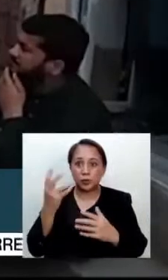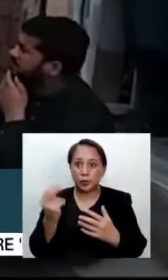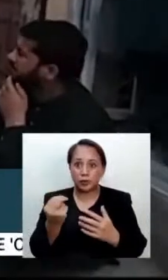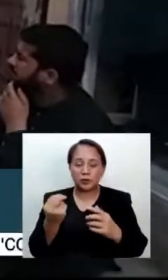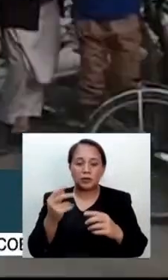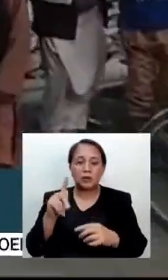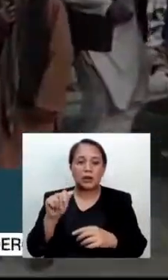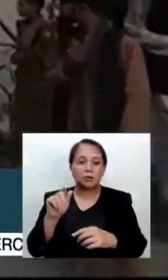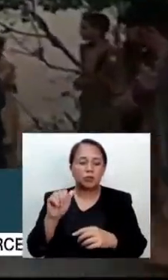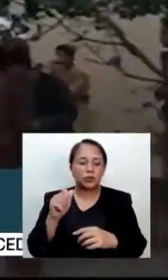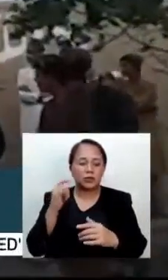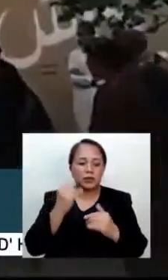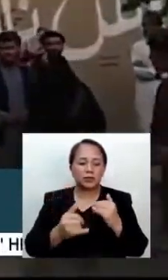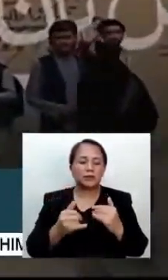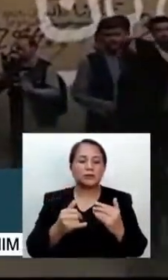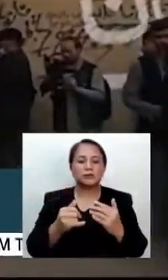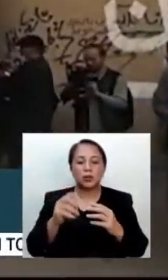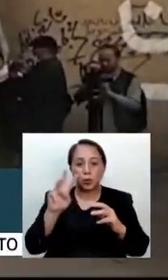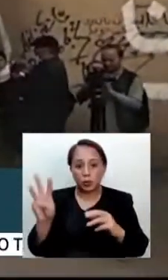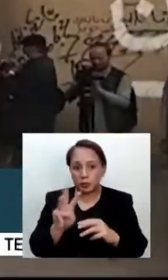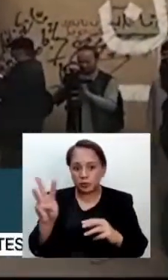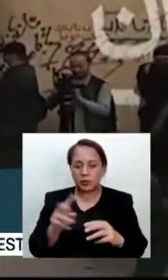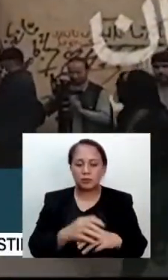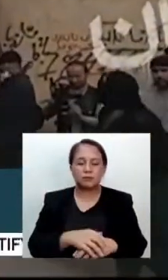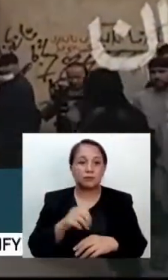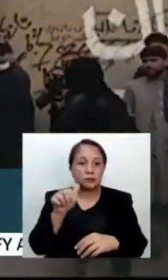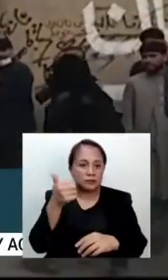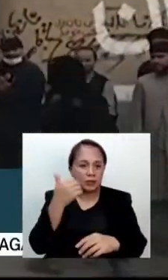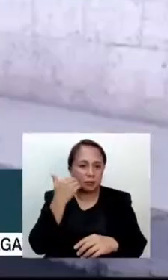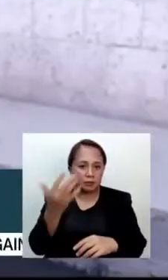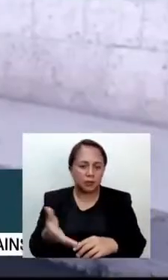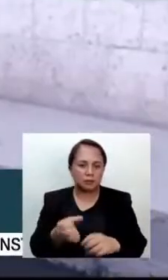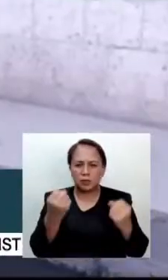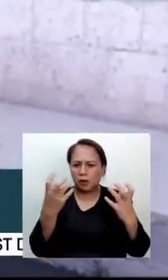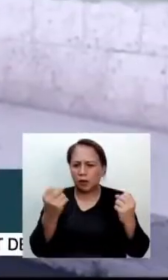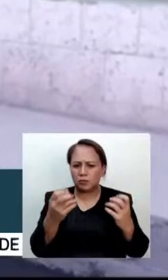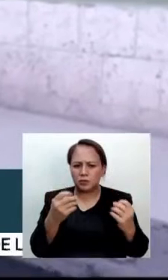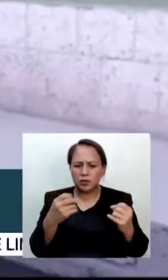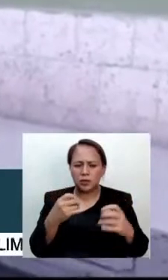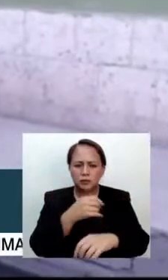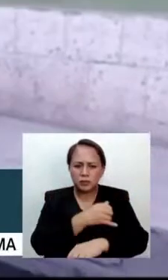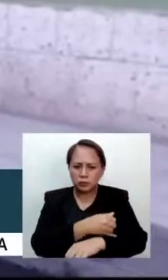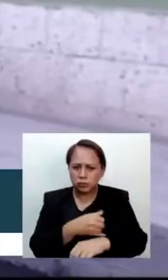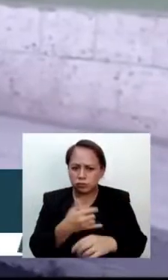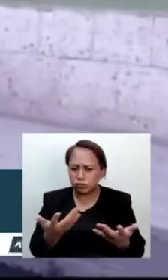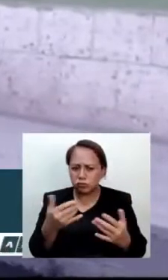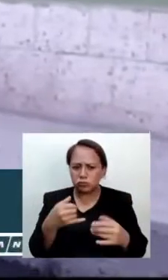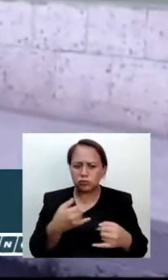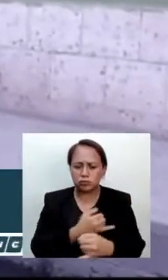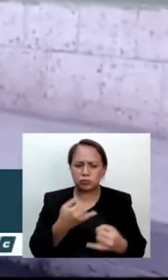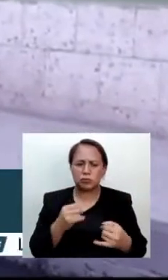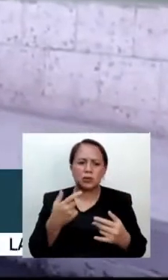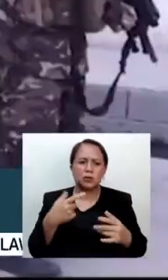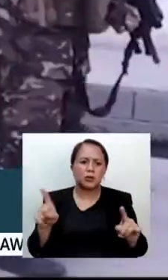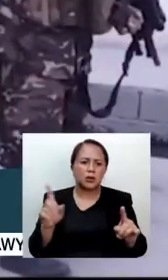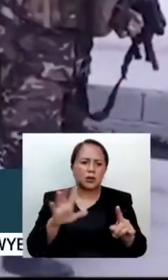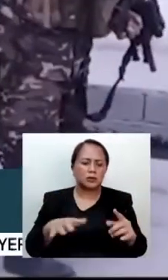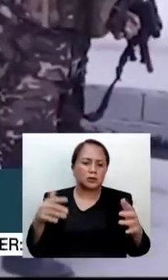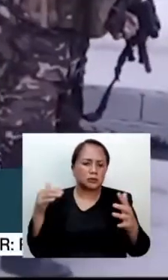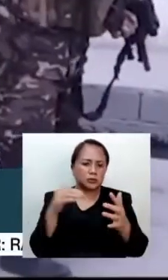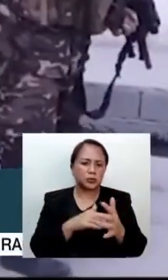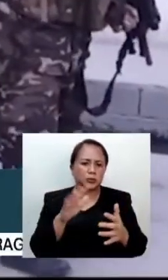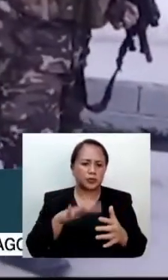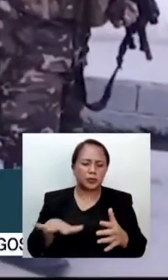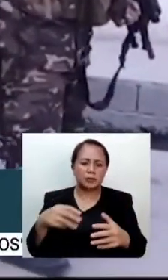least 10 worshippers died, while around 30 others were injured. According to the Afghan officials, the attack appeared to have targeted members of